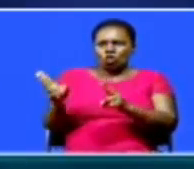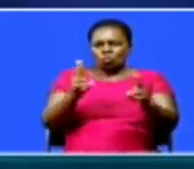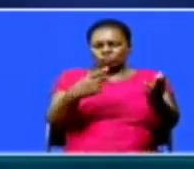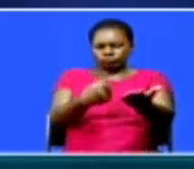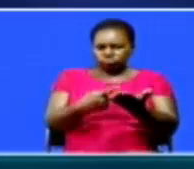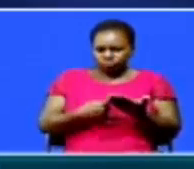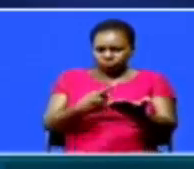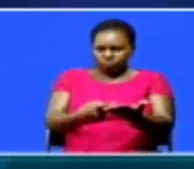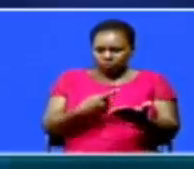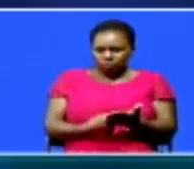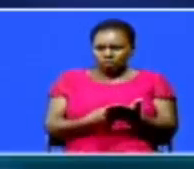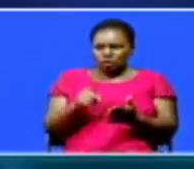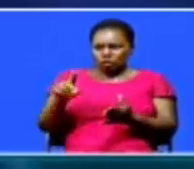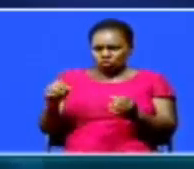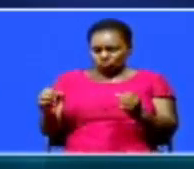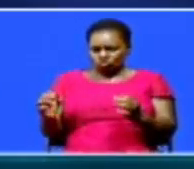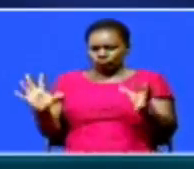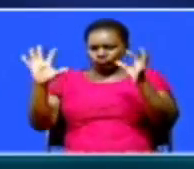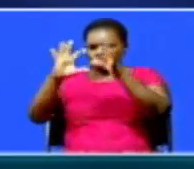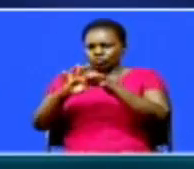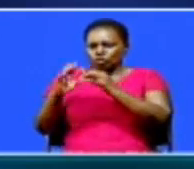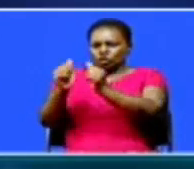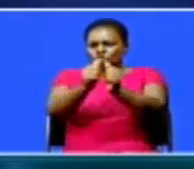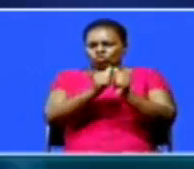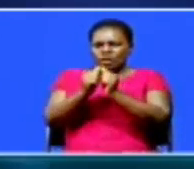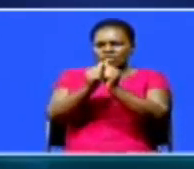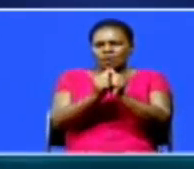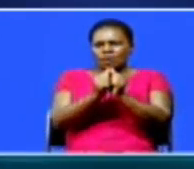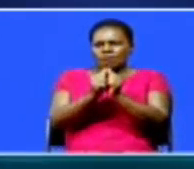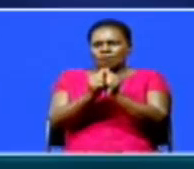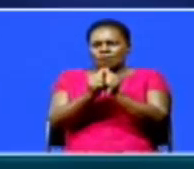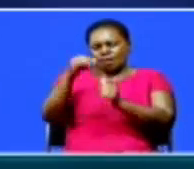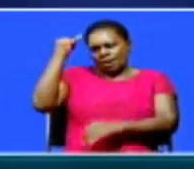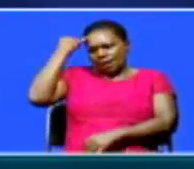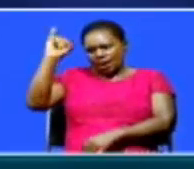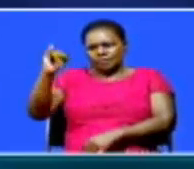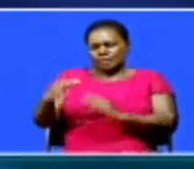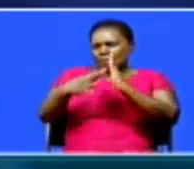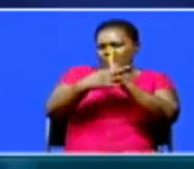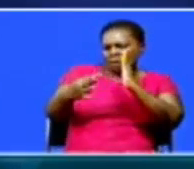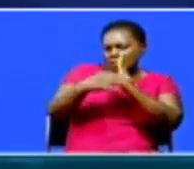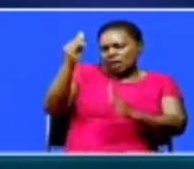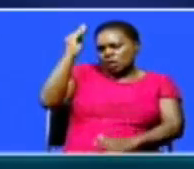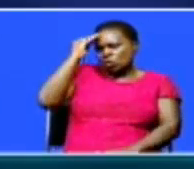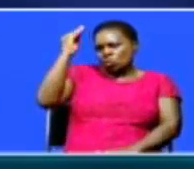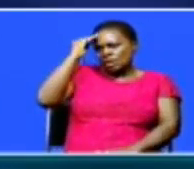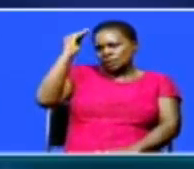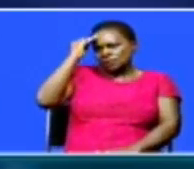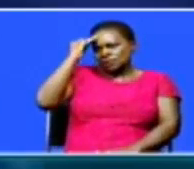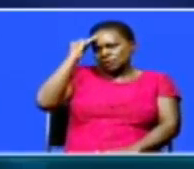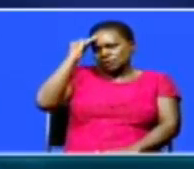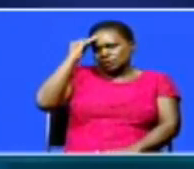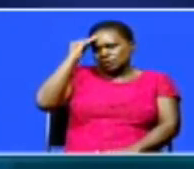engagement. You've come together to bring your ideas, your skills, your knowledge